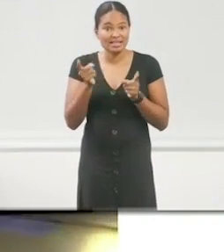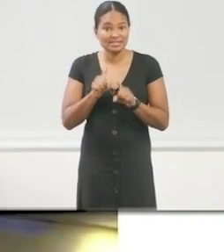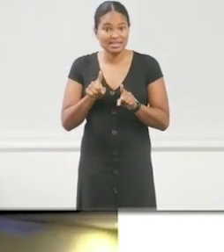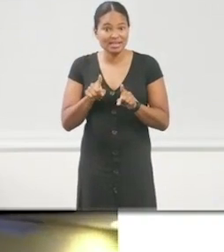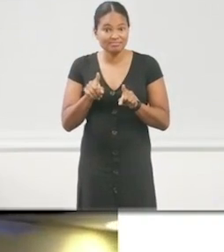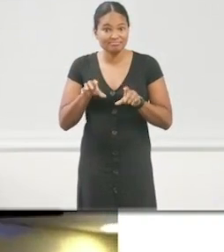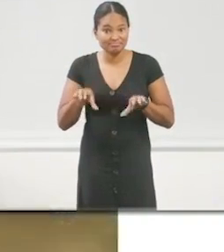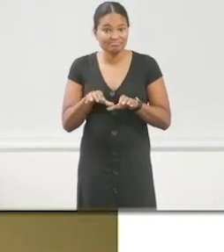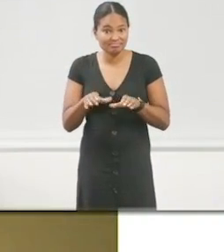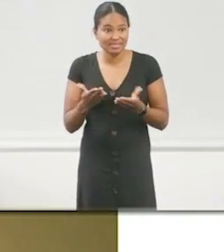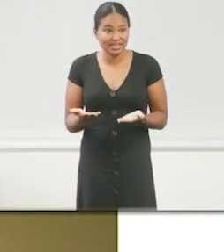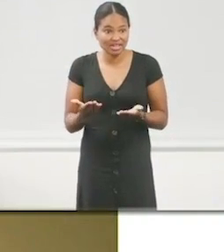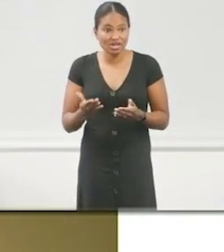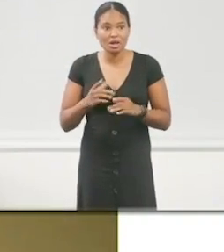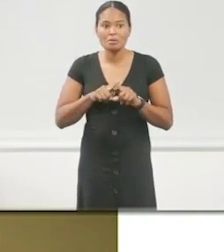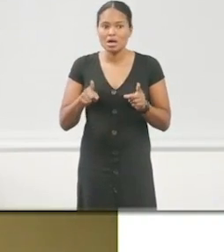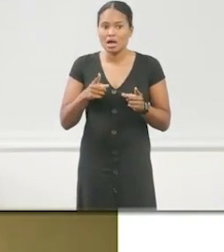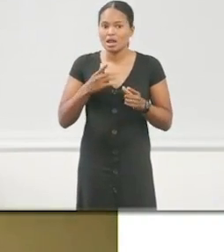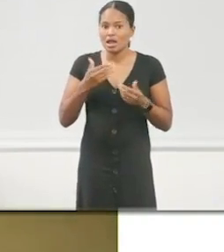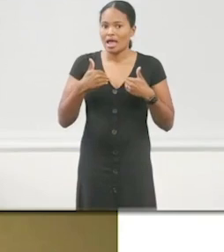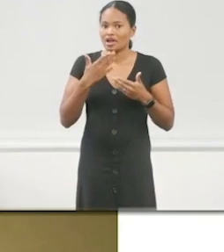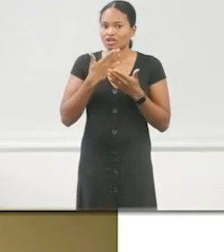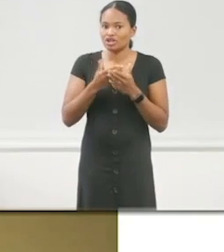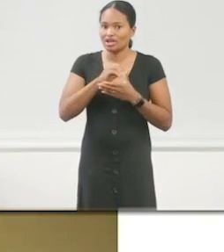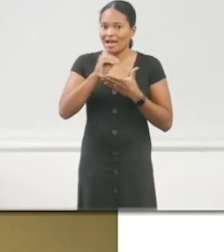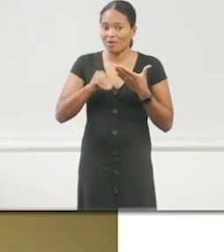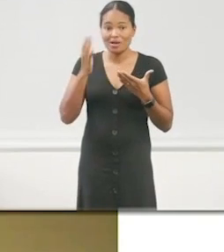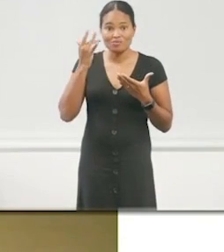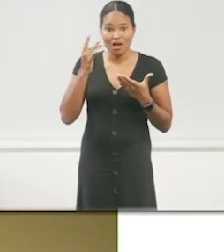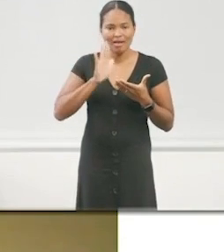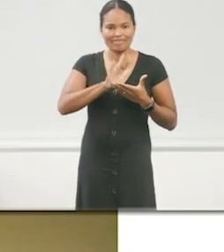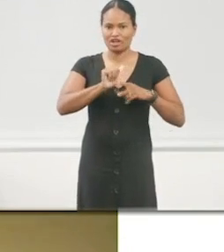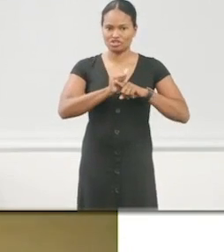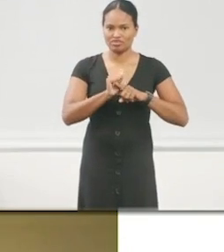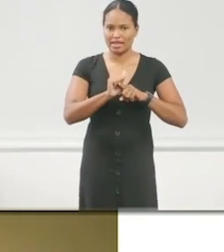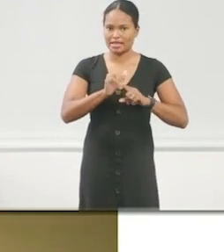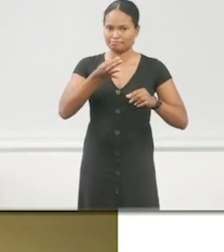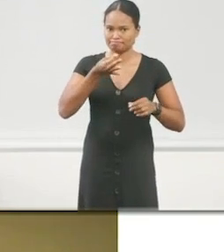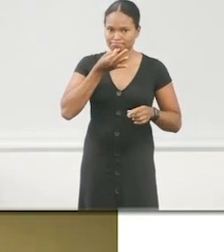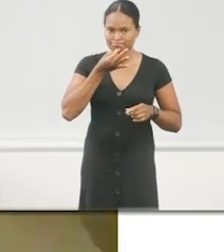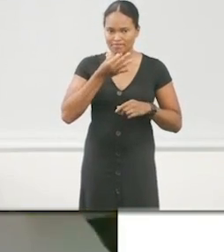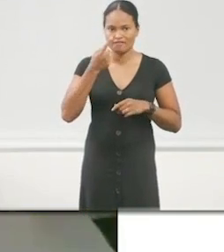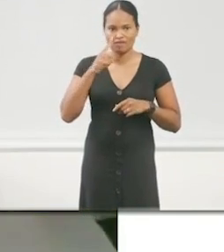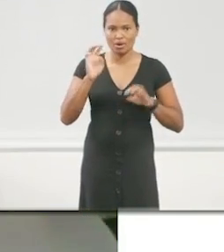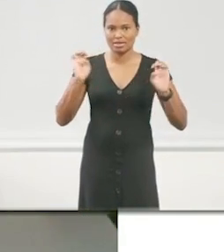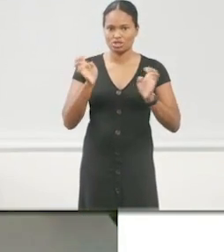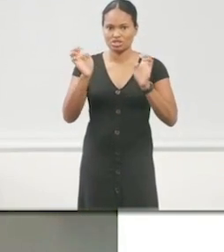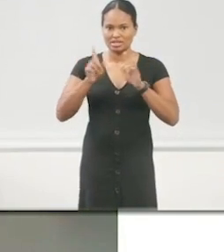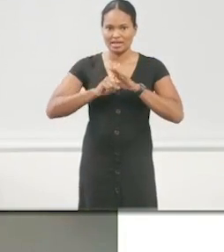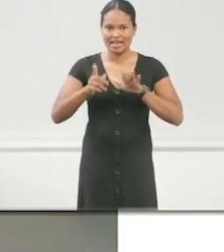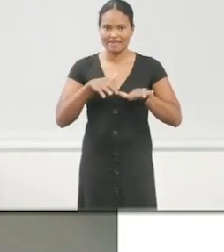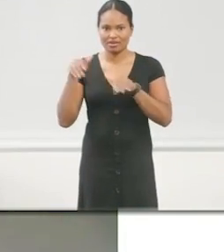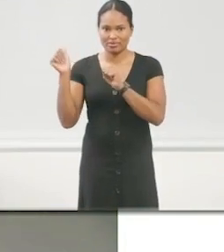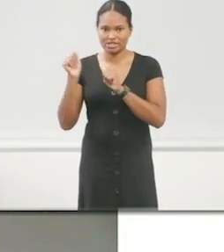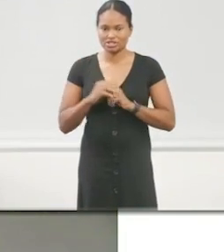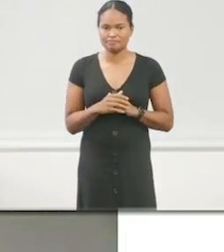had a very good outcome as a direct result of their training, emergency evacuation. It's important to understand